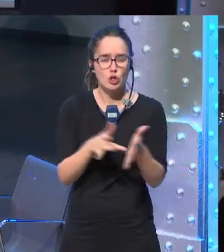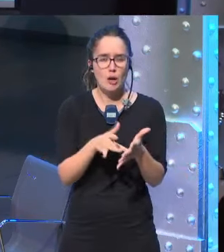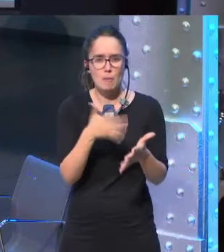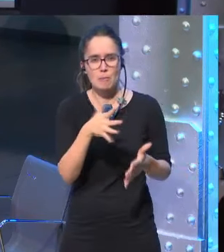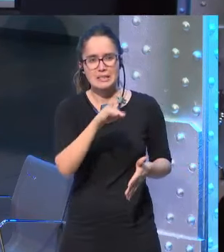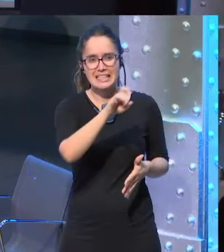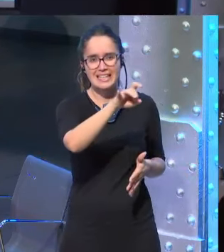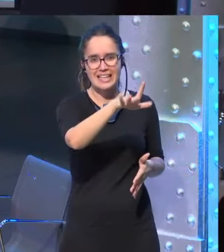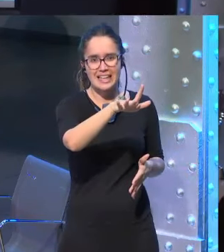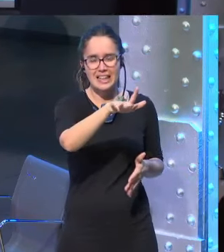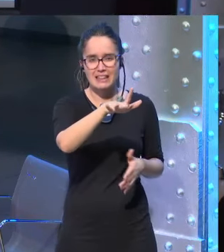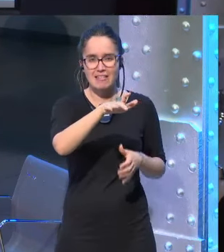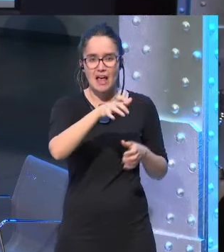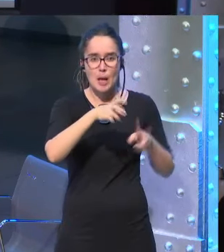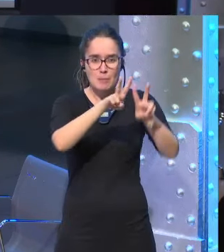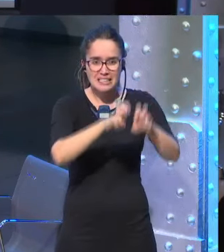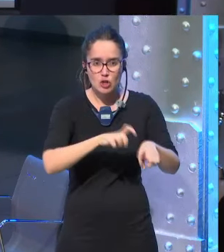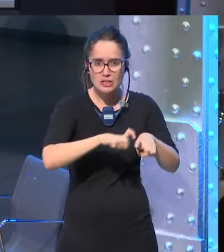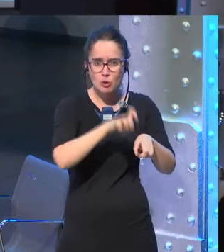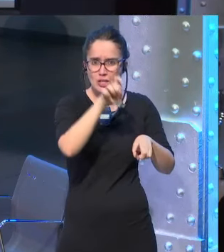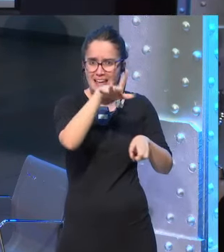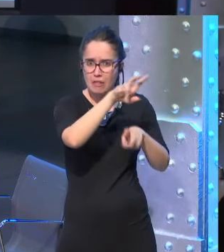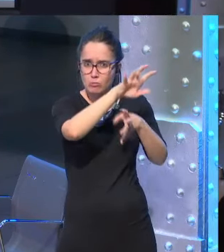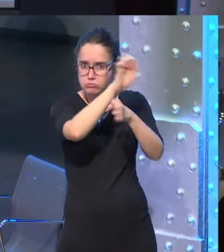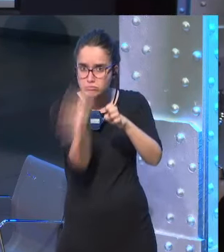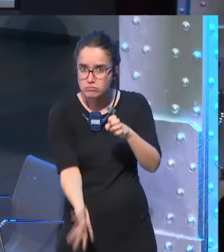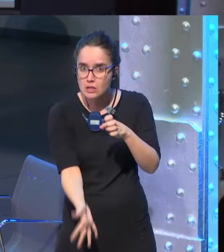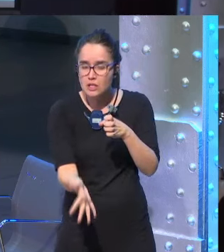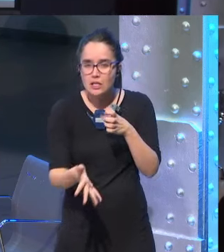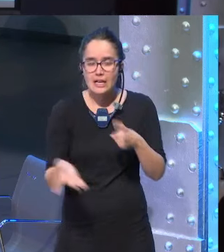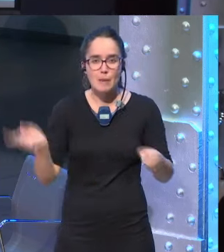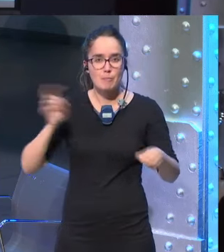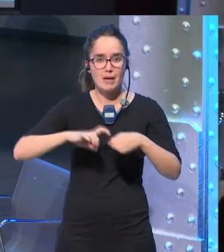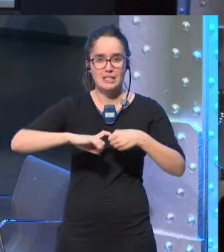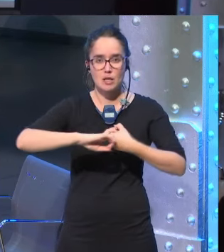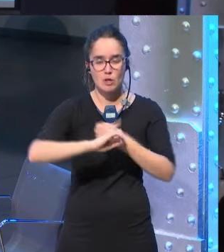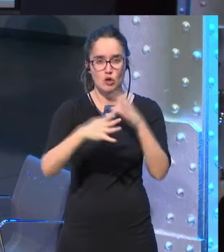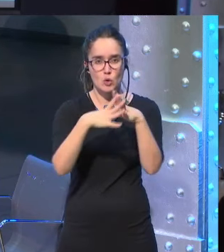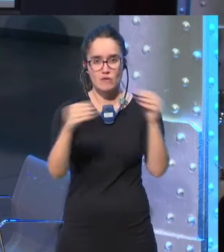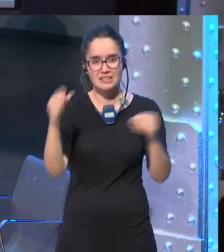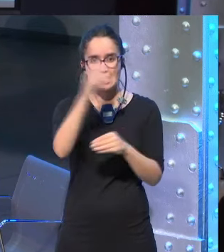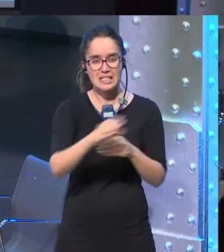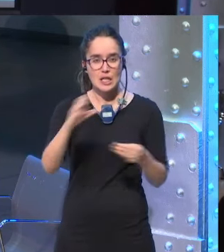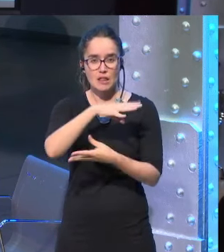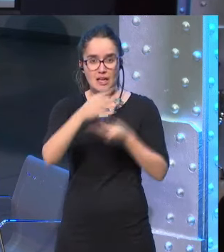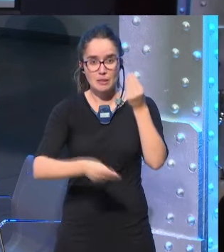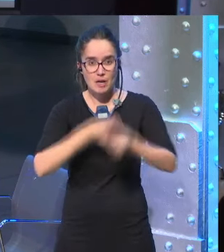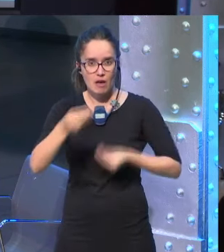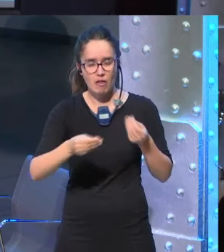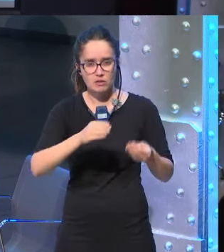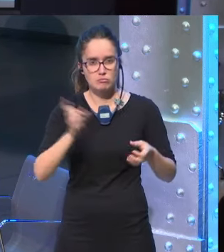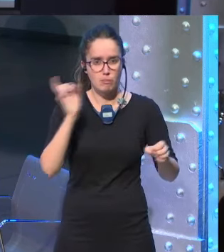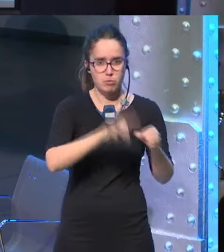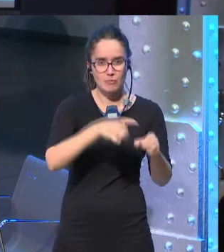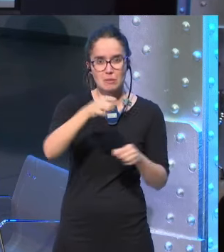EPFL, and some universities of applied sciences. And what we tried to do as a final project